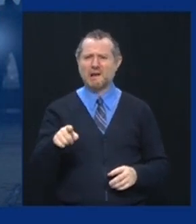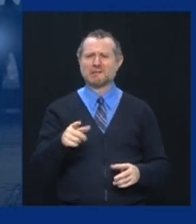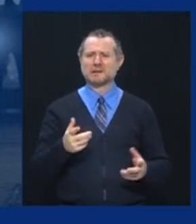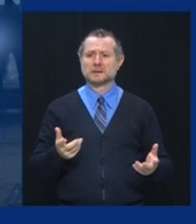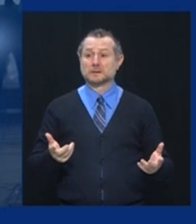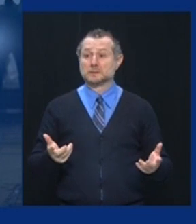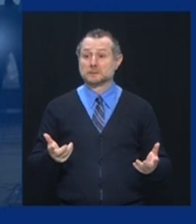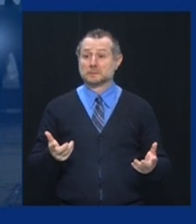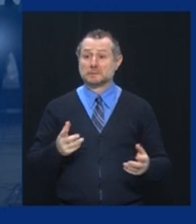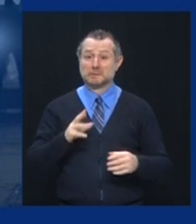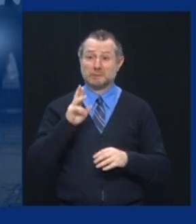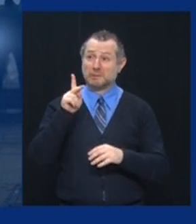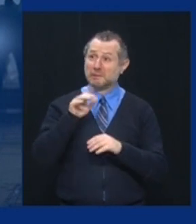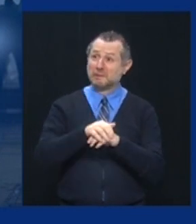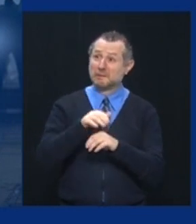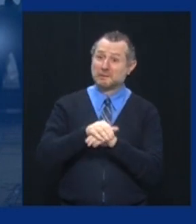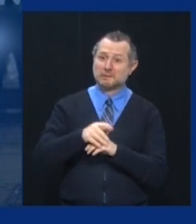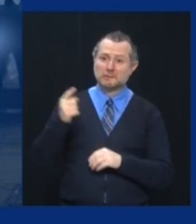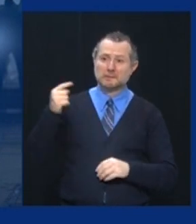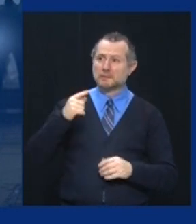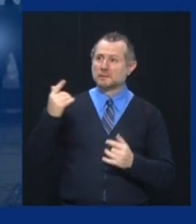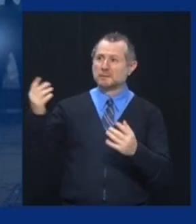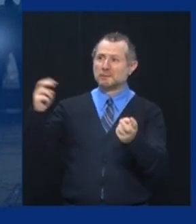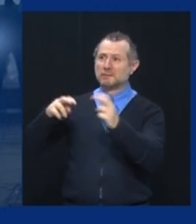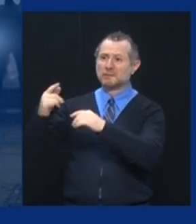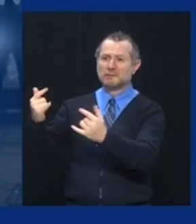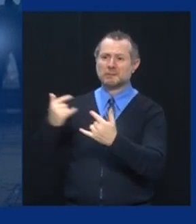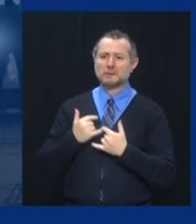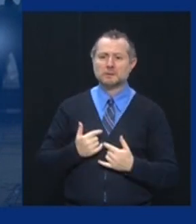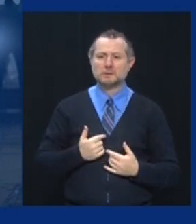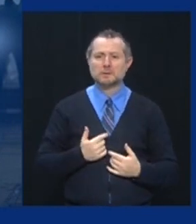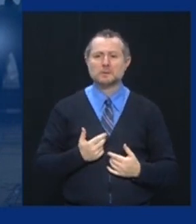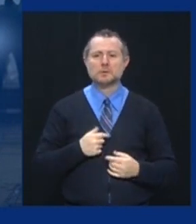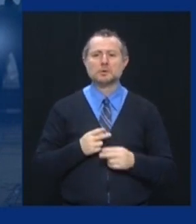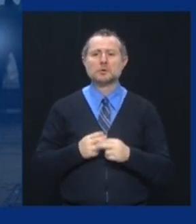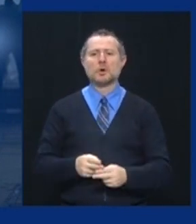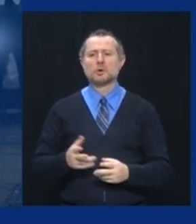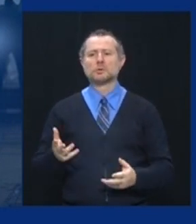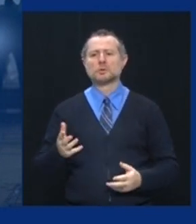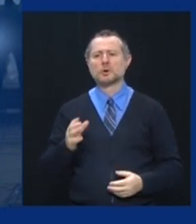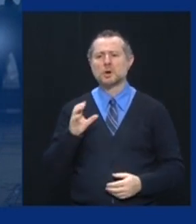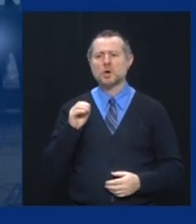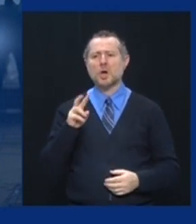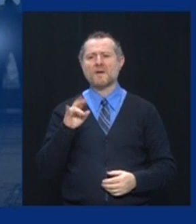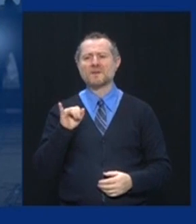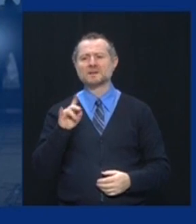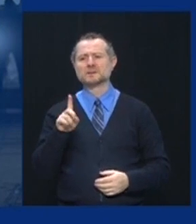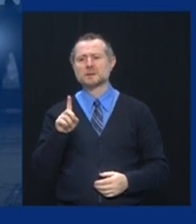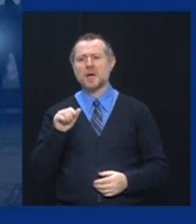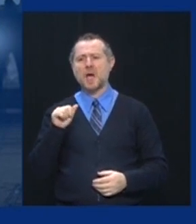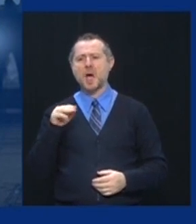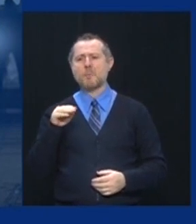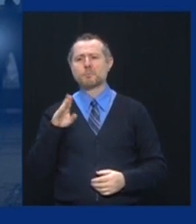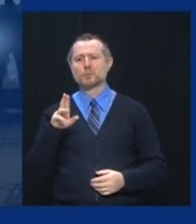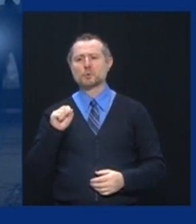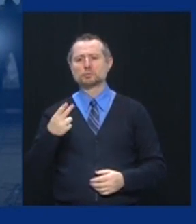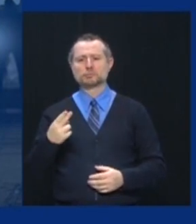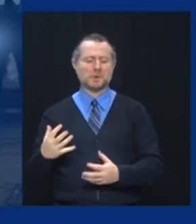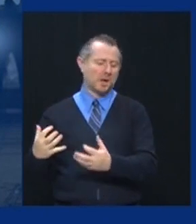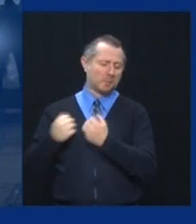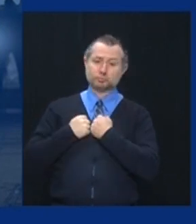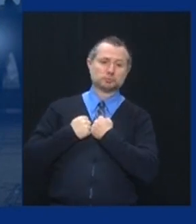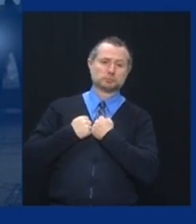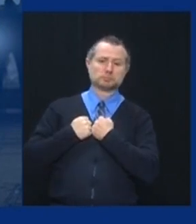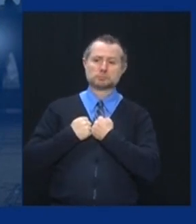that's why New York had the explosion. That's what I call the COVID ambush. We've learned nothing. So now there's a second